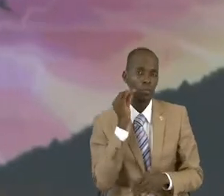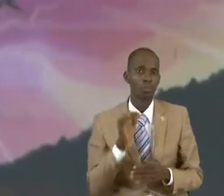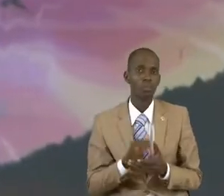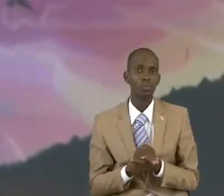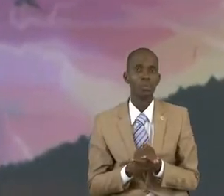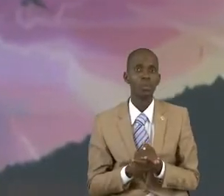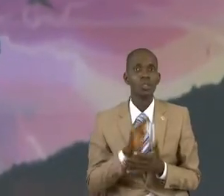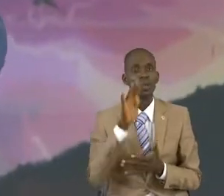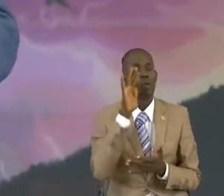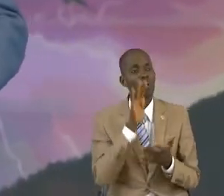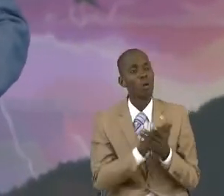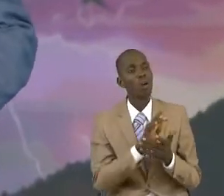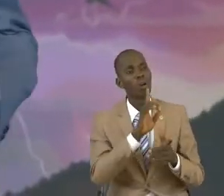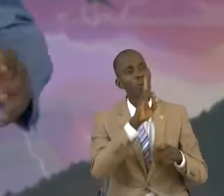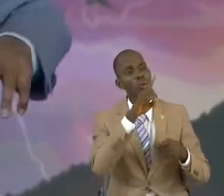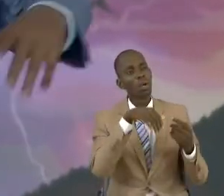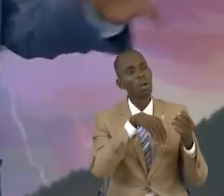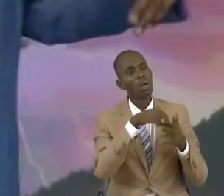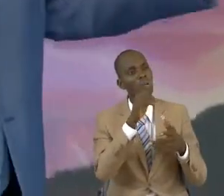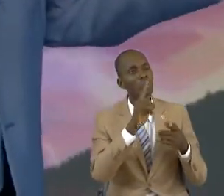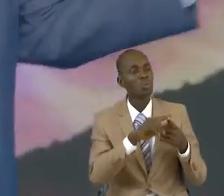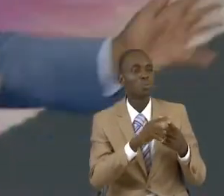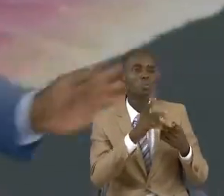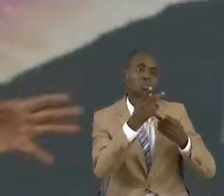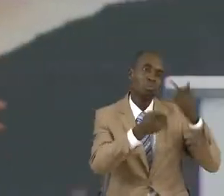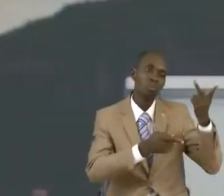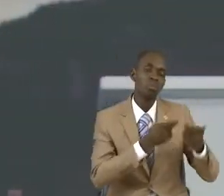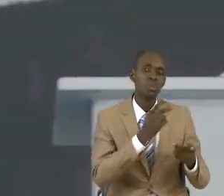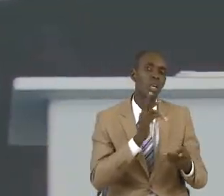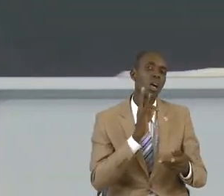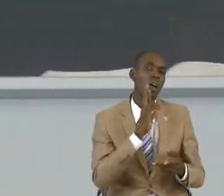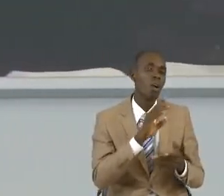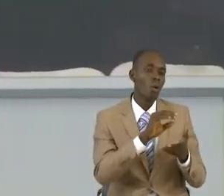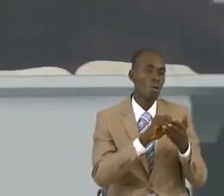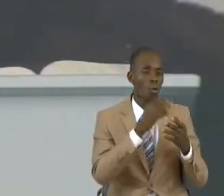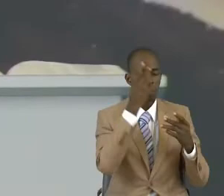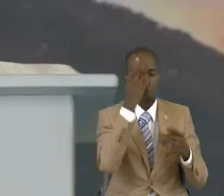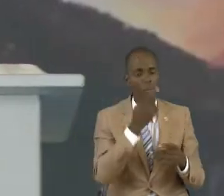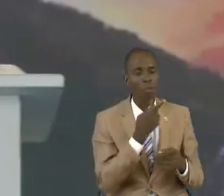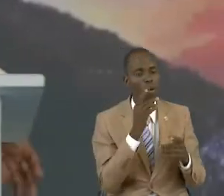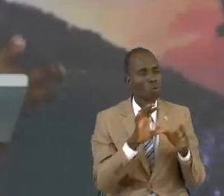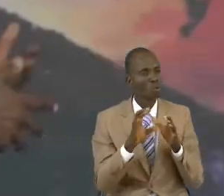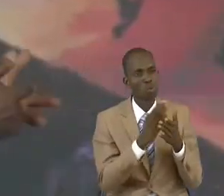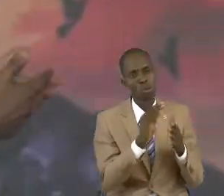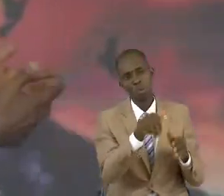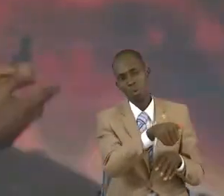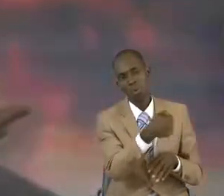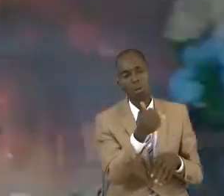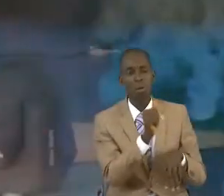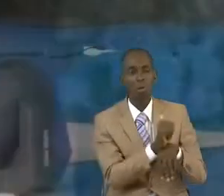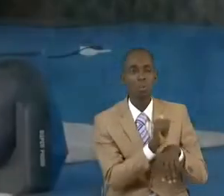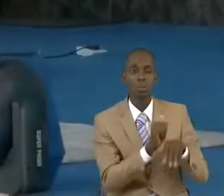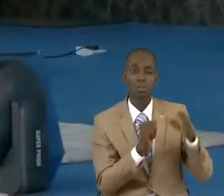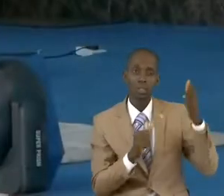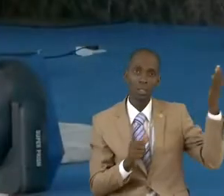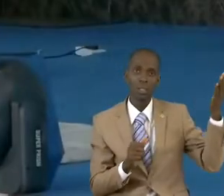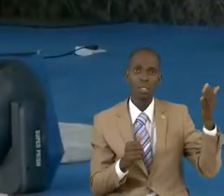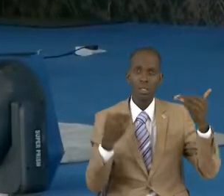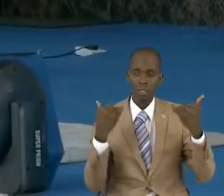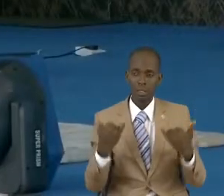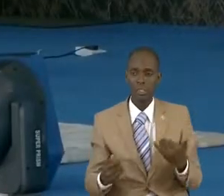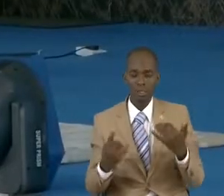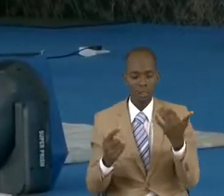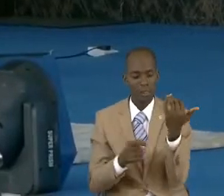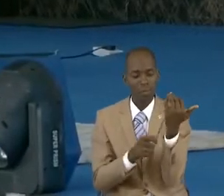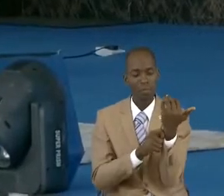is gone to visit her parents or to do some other things. And now the flesh is